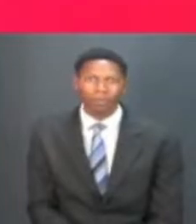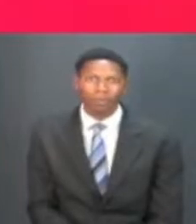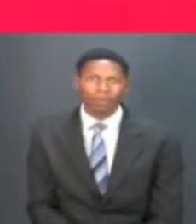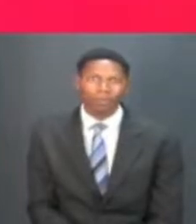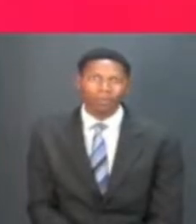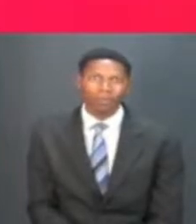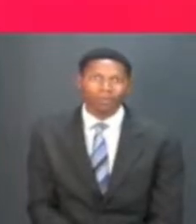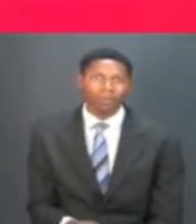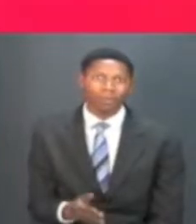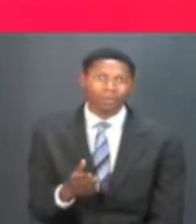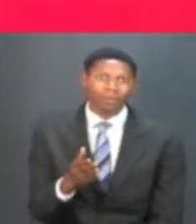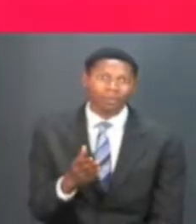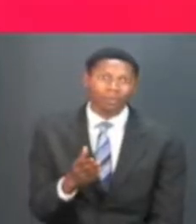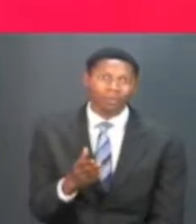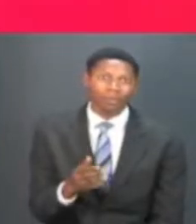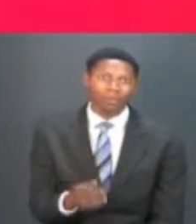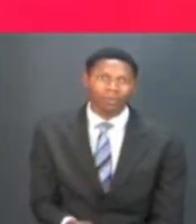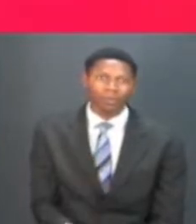Yes, please.